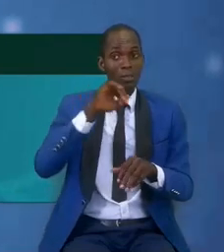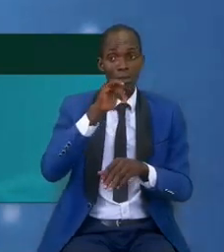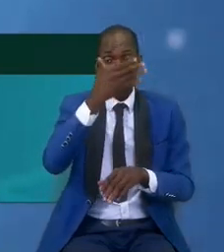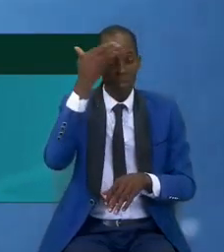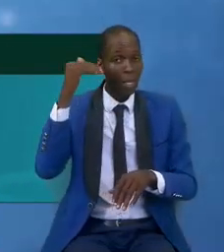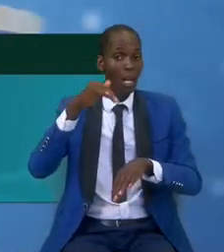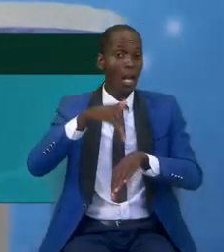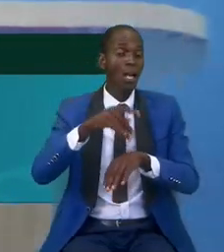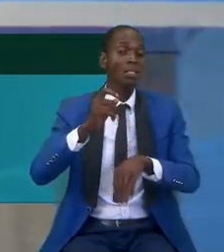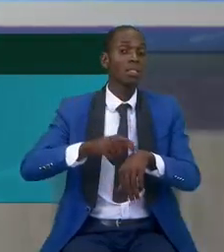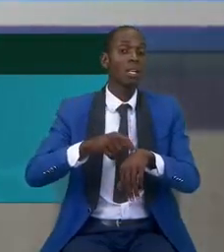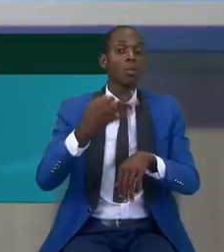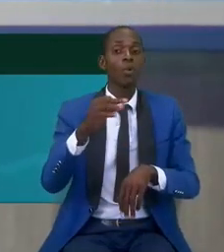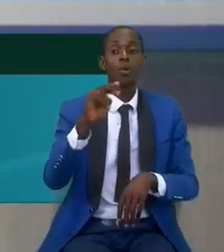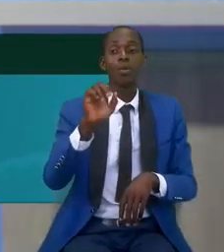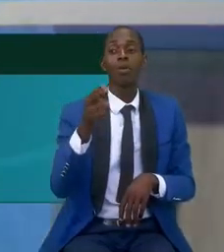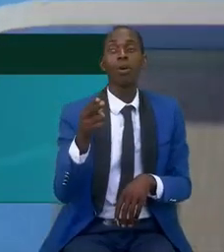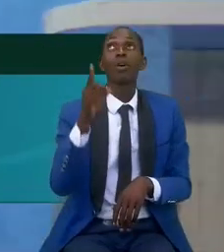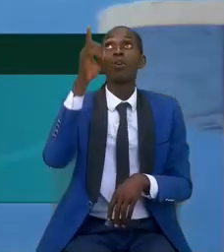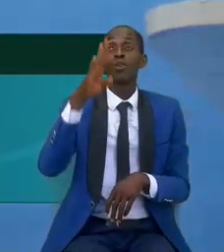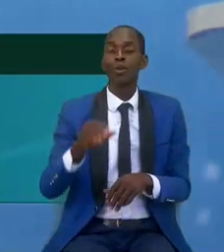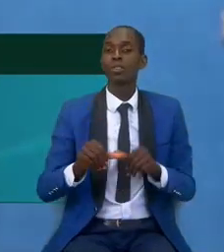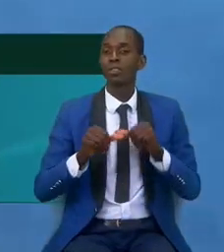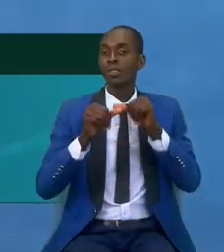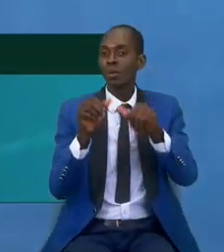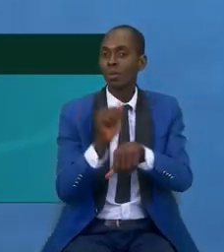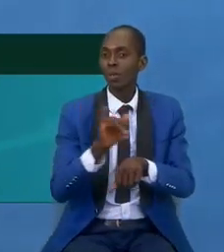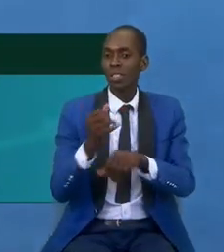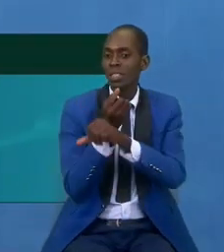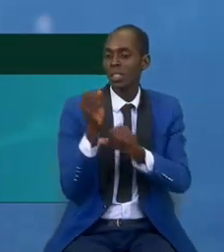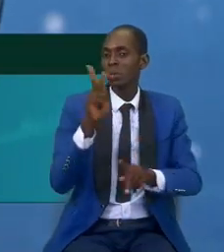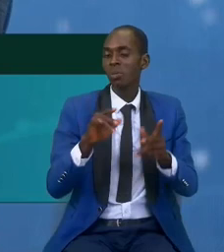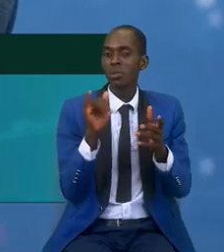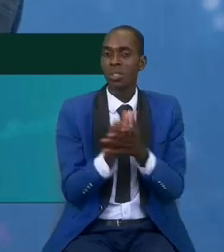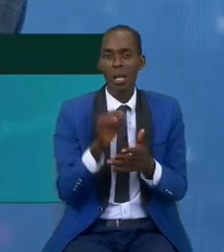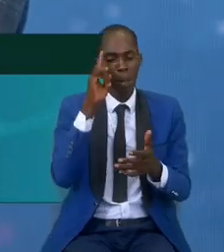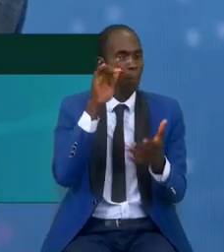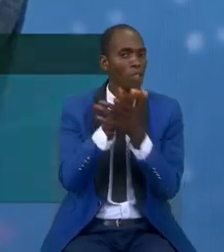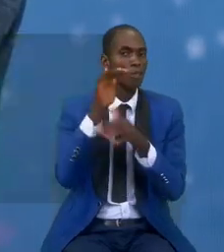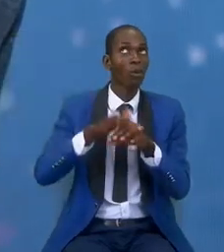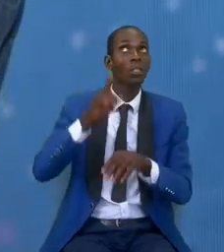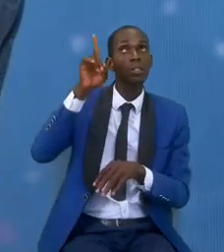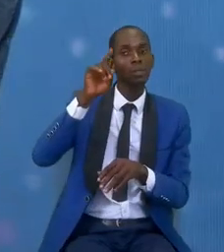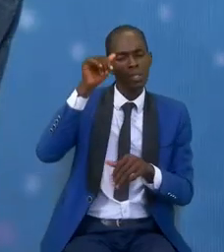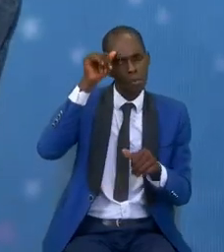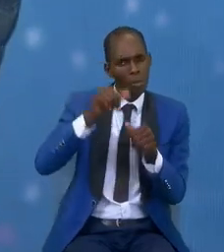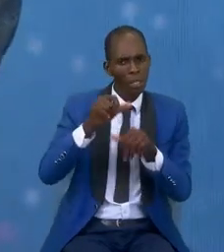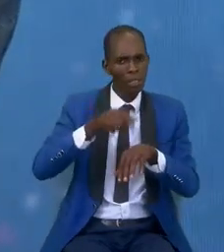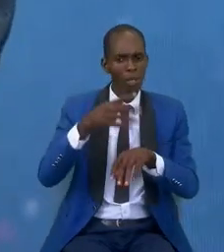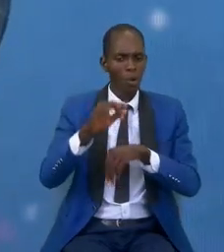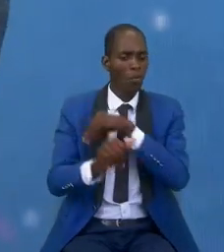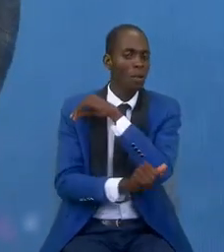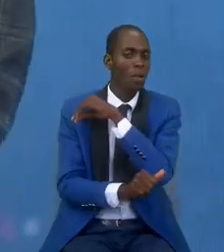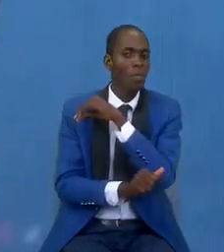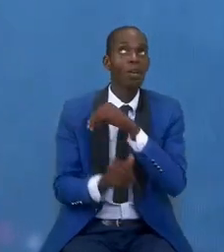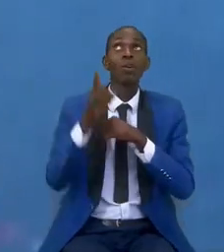he walks at the time of Abraham and he was spoke to Abraham and then I said the son was in a figure